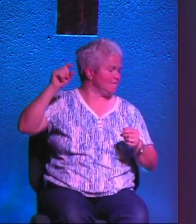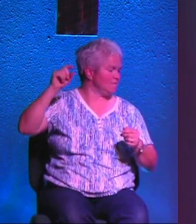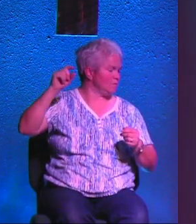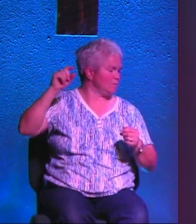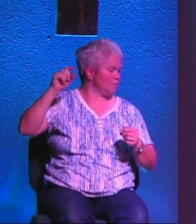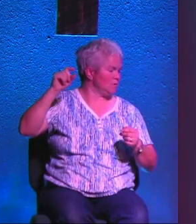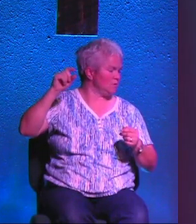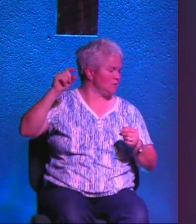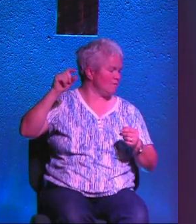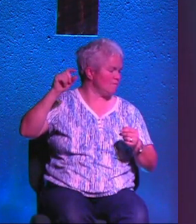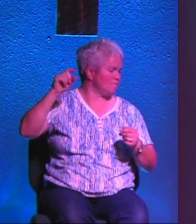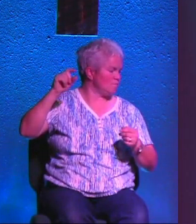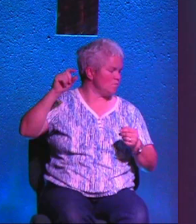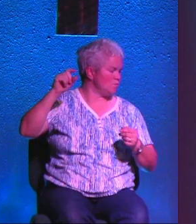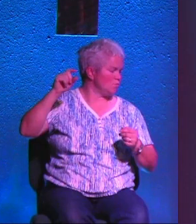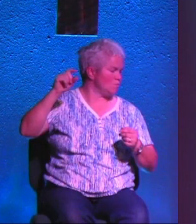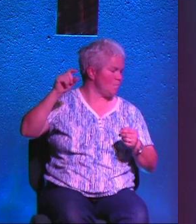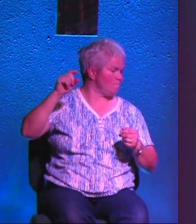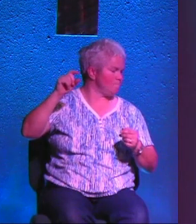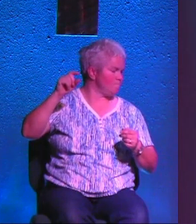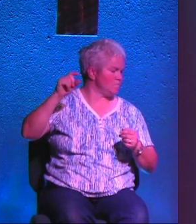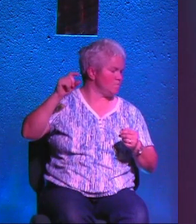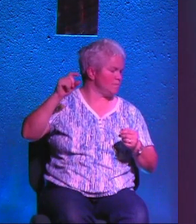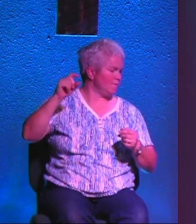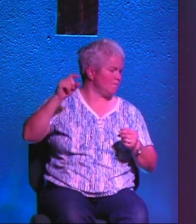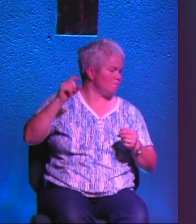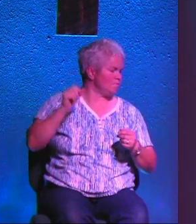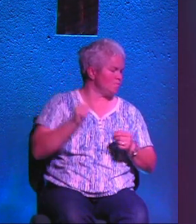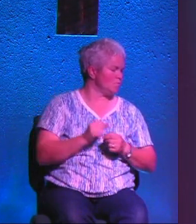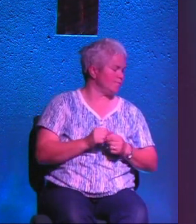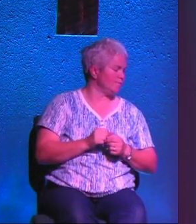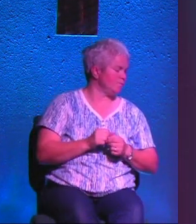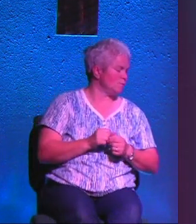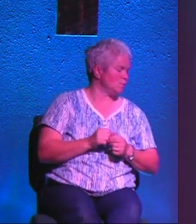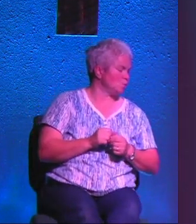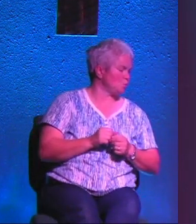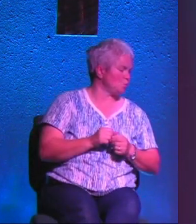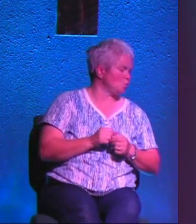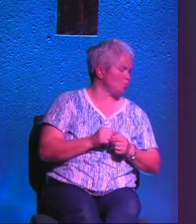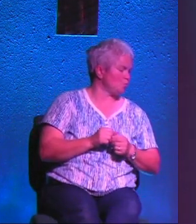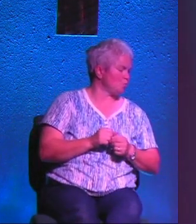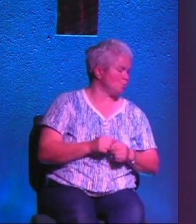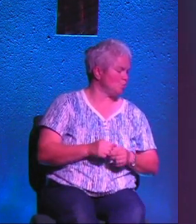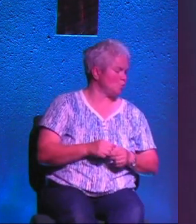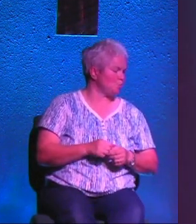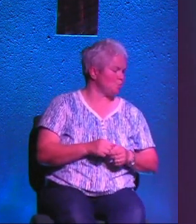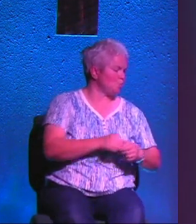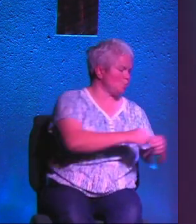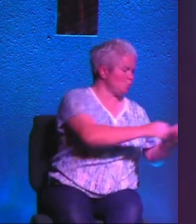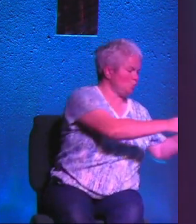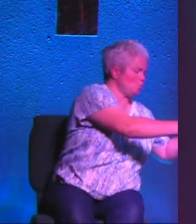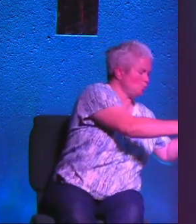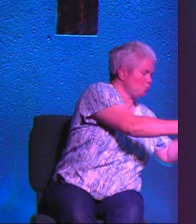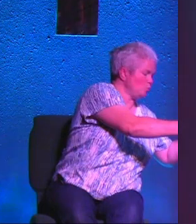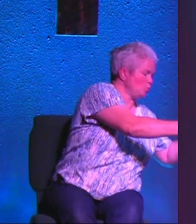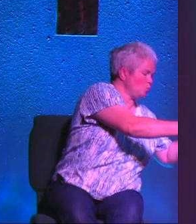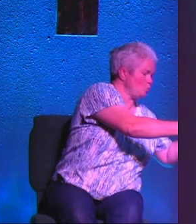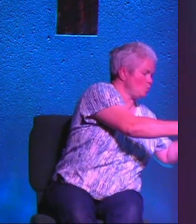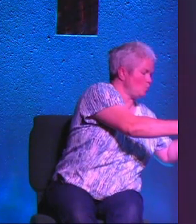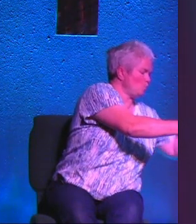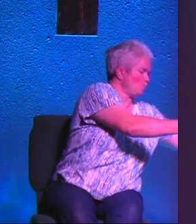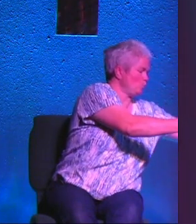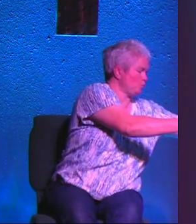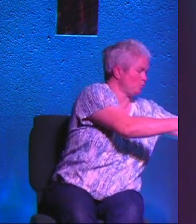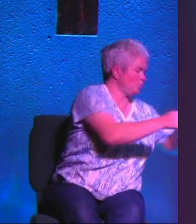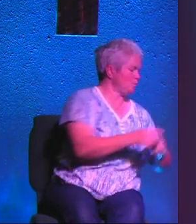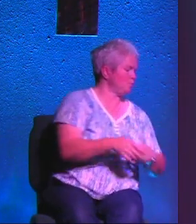those things. But it can't end there. Because on the other hand, we must